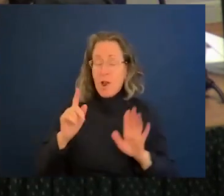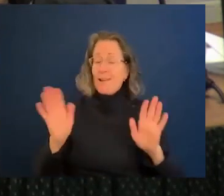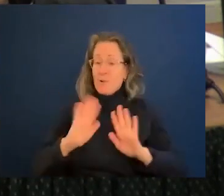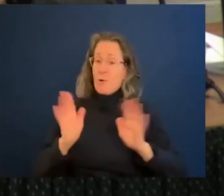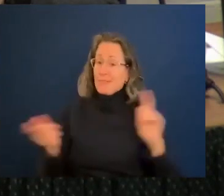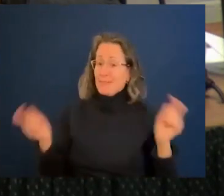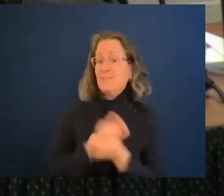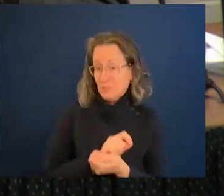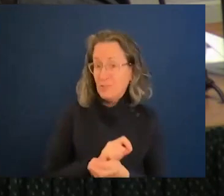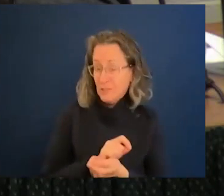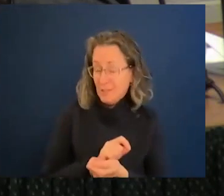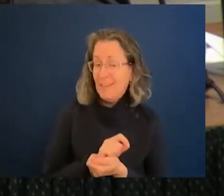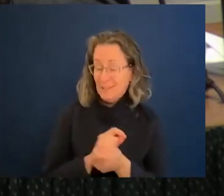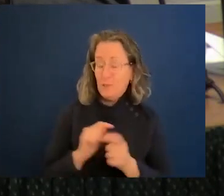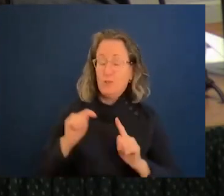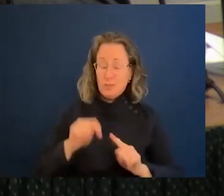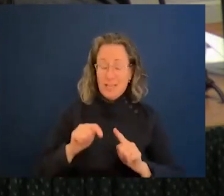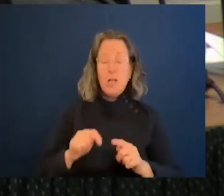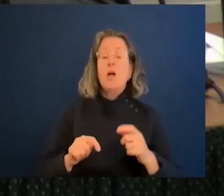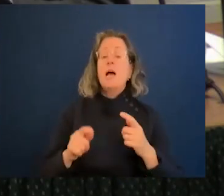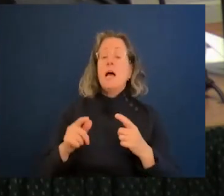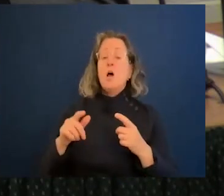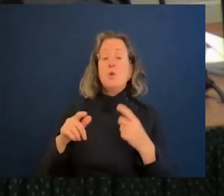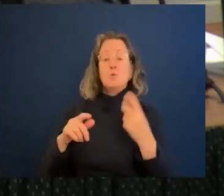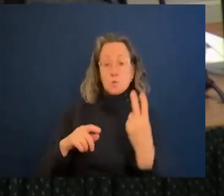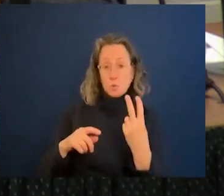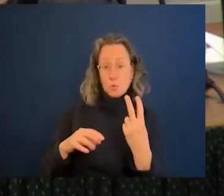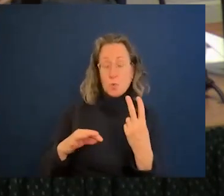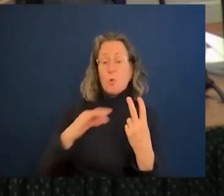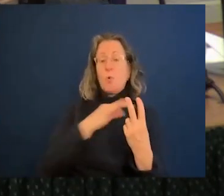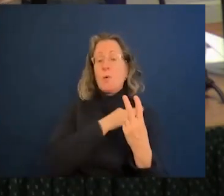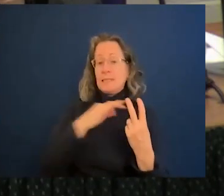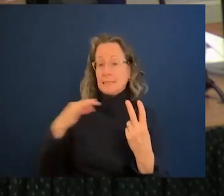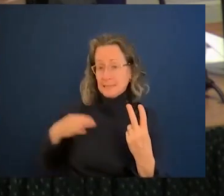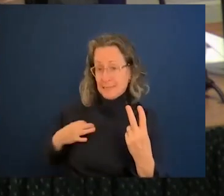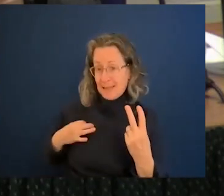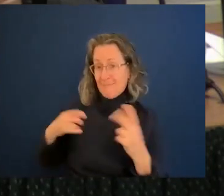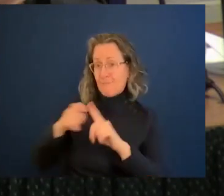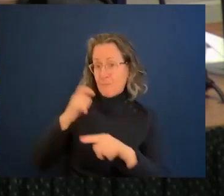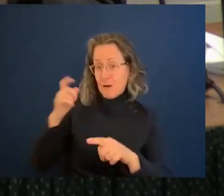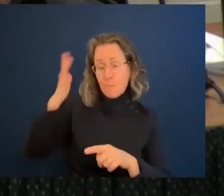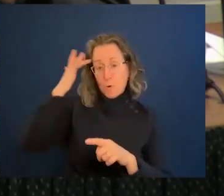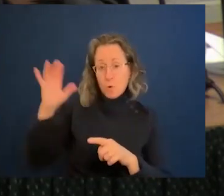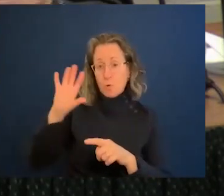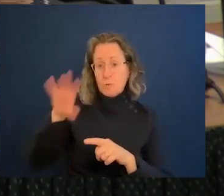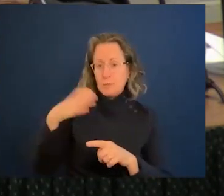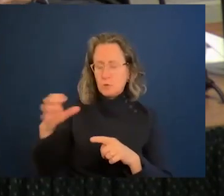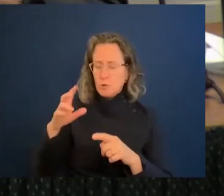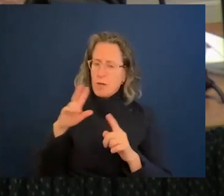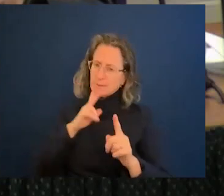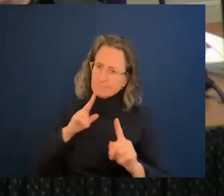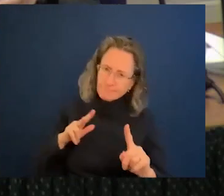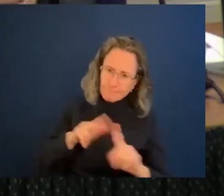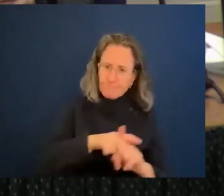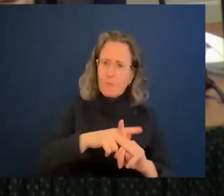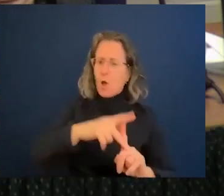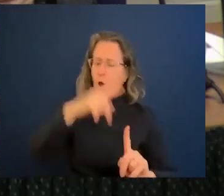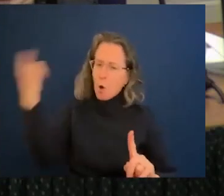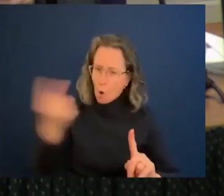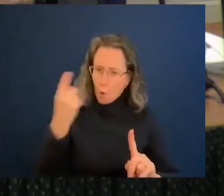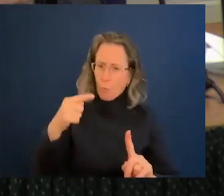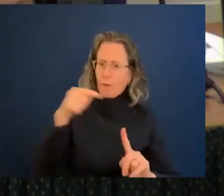closer to the um National Standard of emergency Personnel needed to cover uh